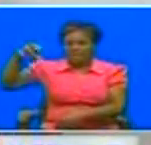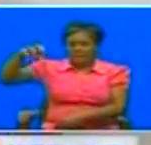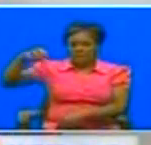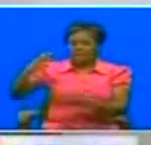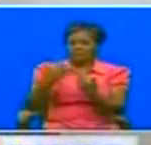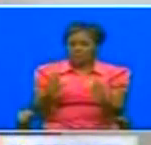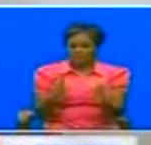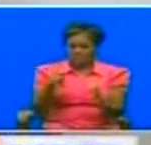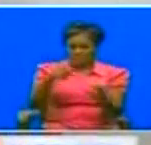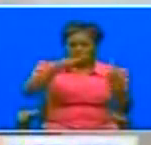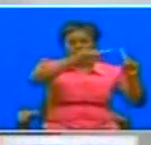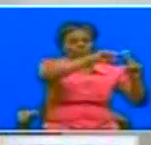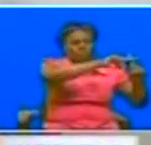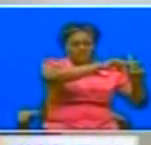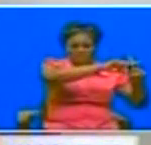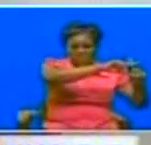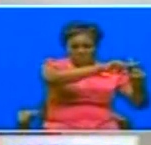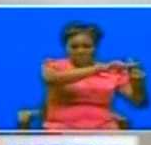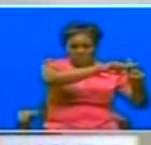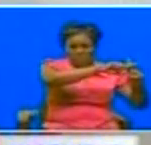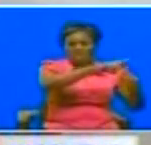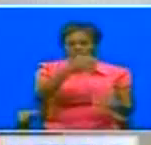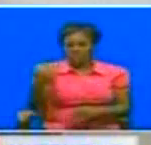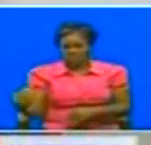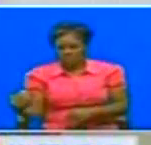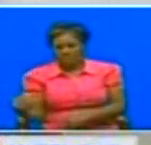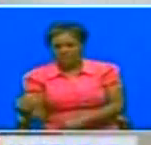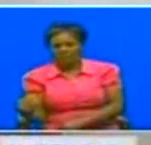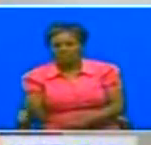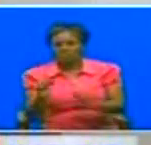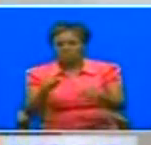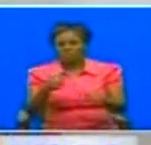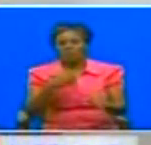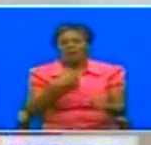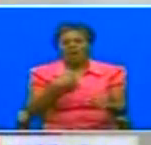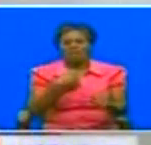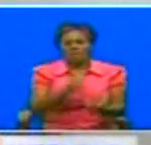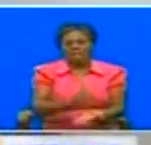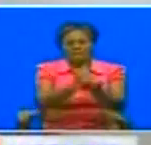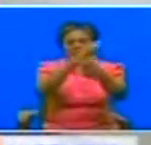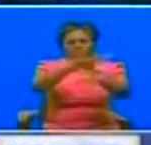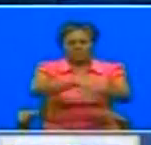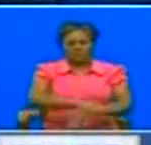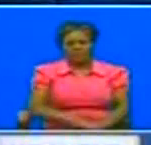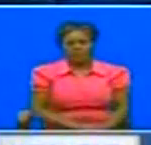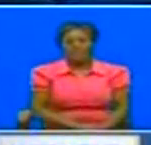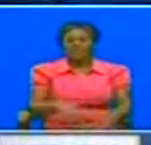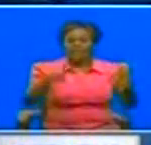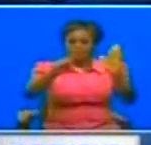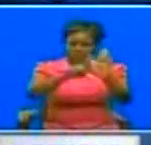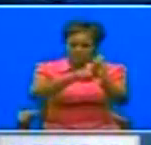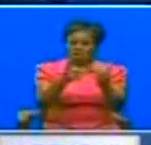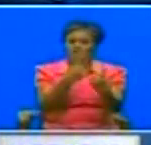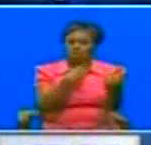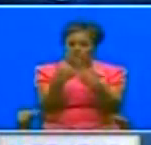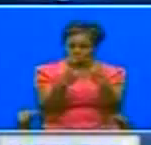and they test positive, then if there are children, we may have an entry to find those children. All right, but legally speaking, Alan, I'll just